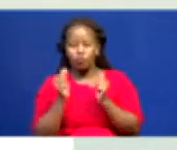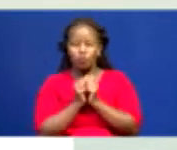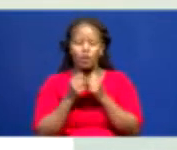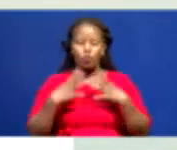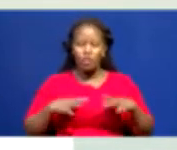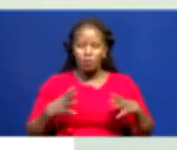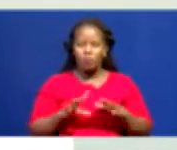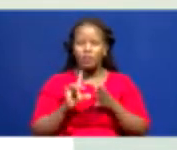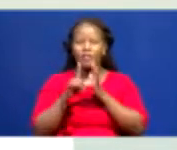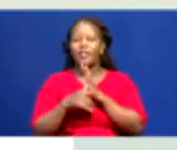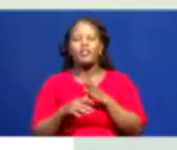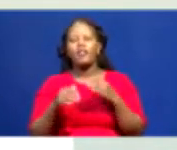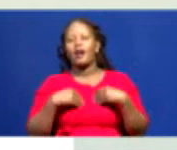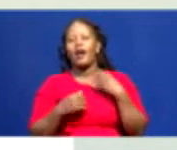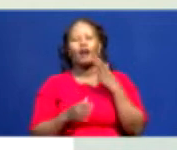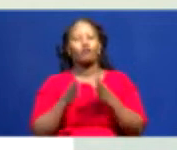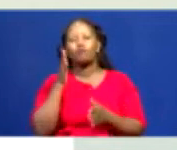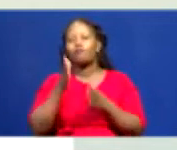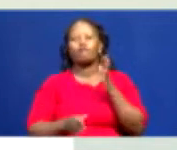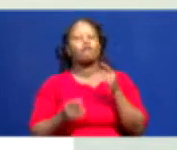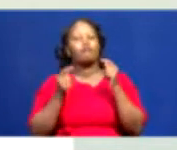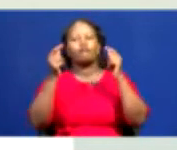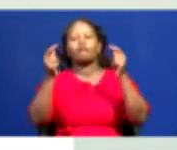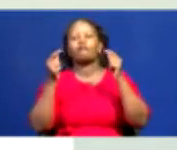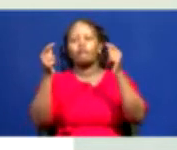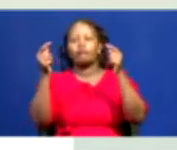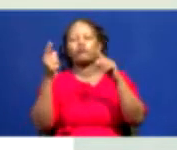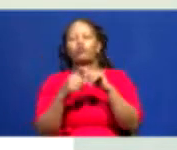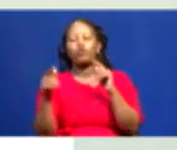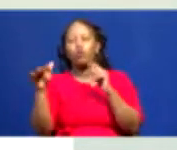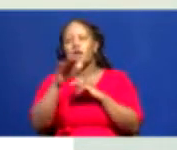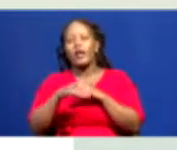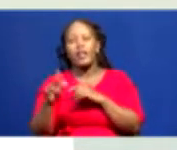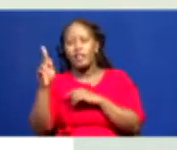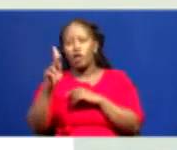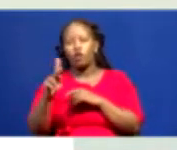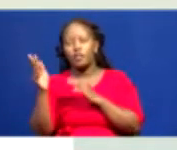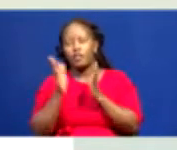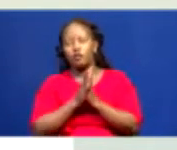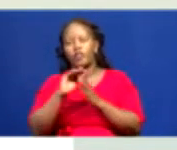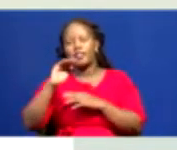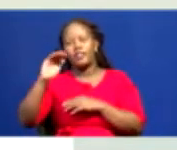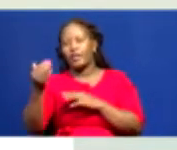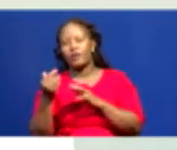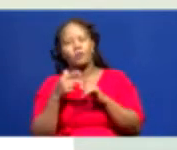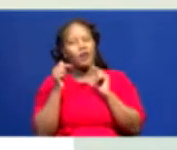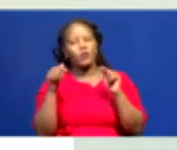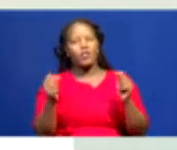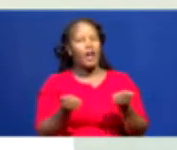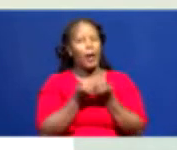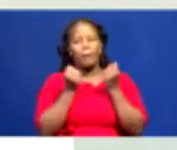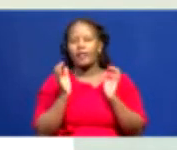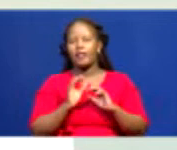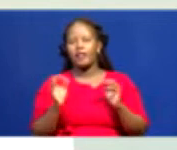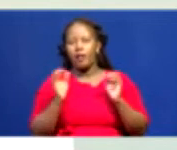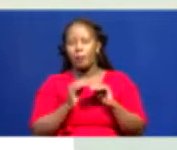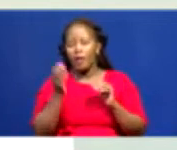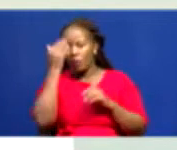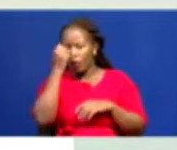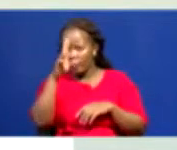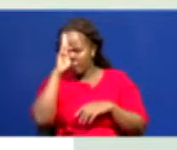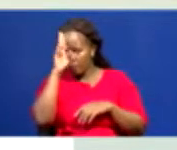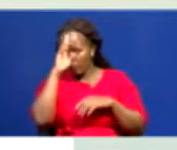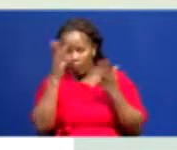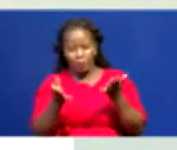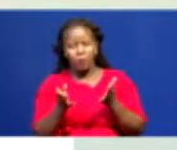they have a procession coming from Kondele all the way to CBD or to Nyamasaria. Today, that could not happen because the police were actually